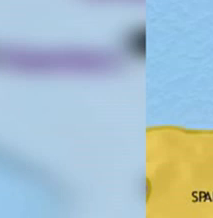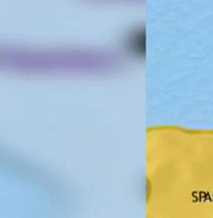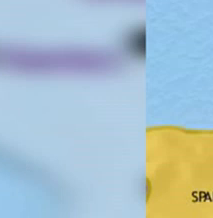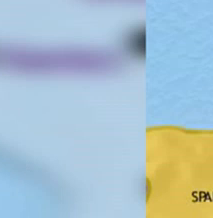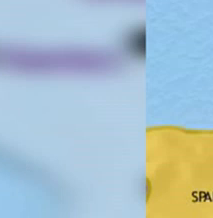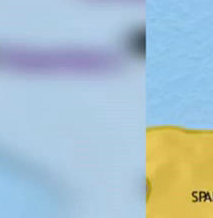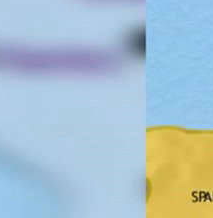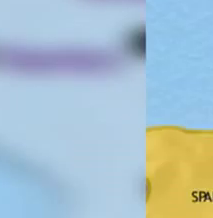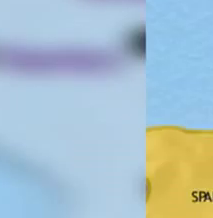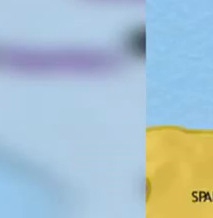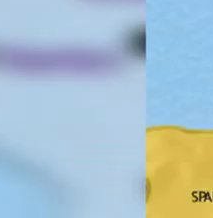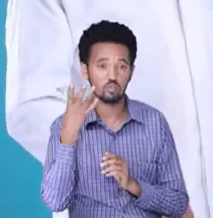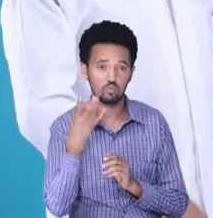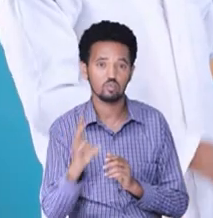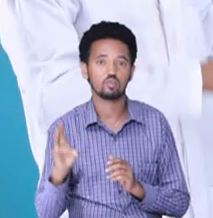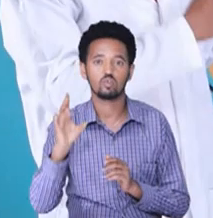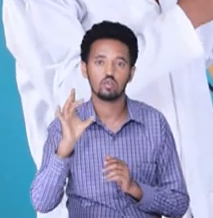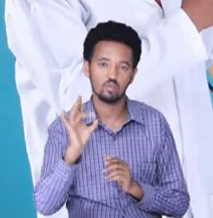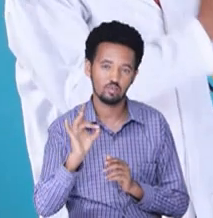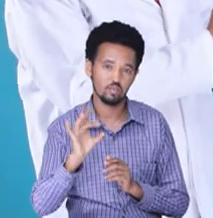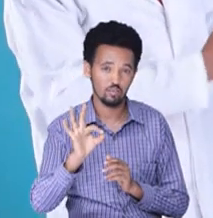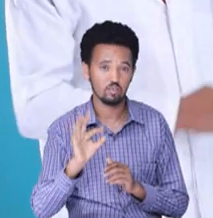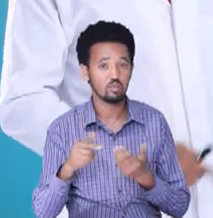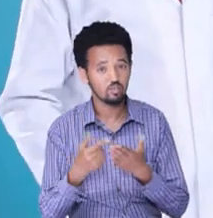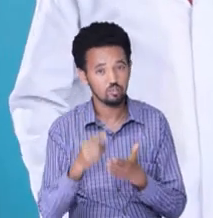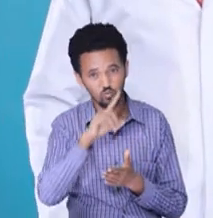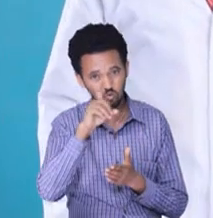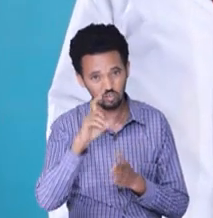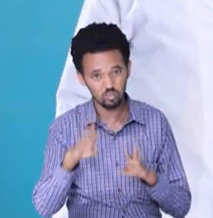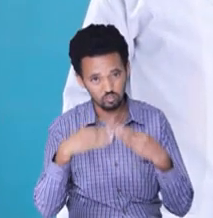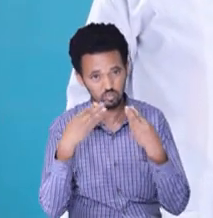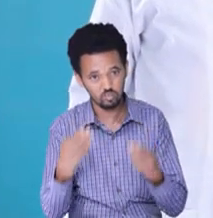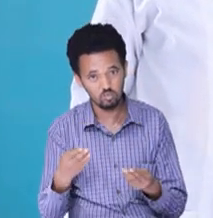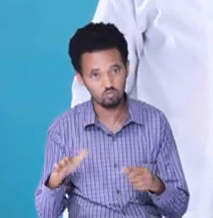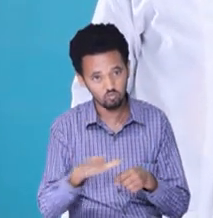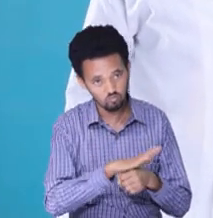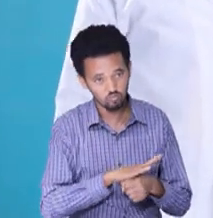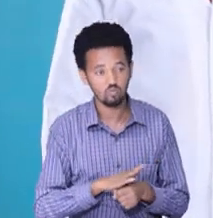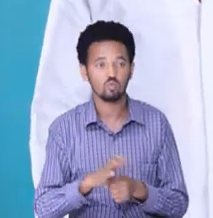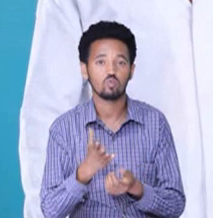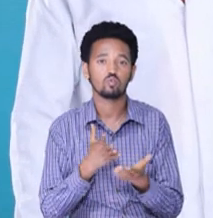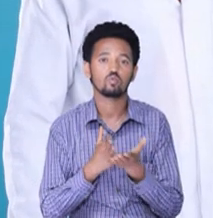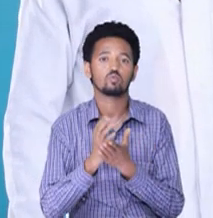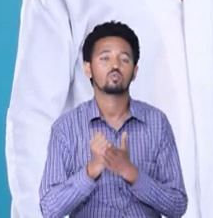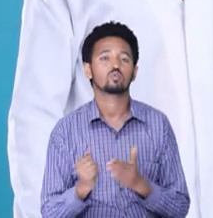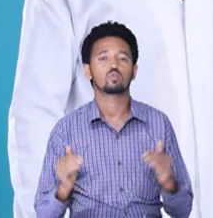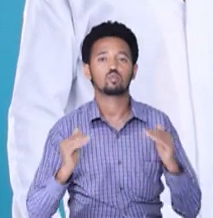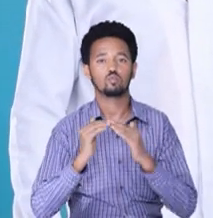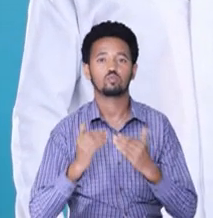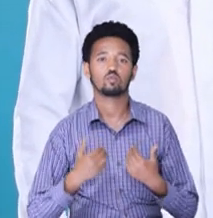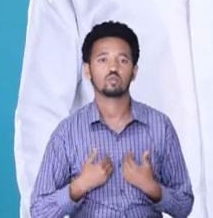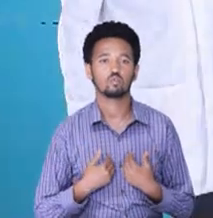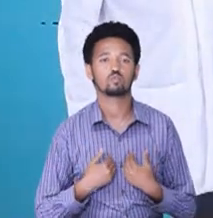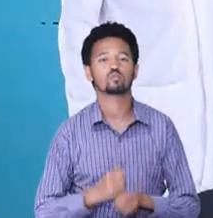August 1789. The constitution gave full political right of voting only for the